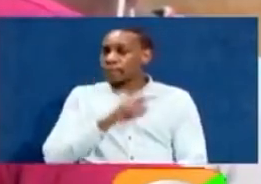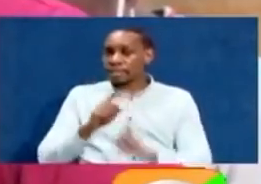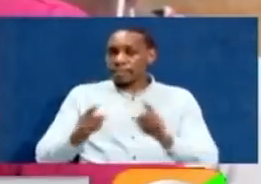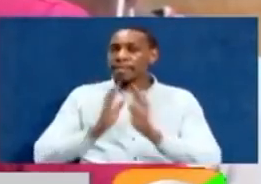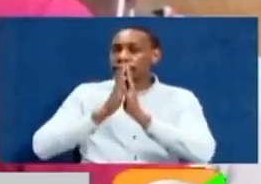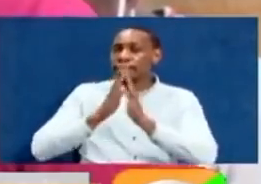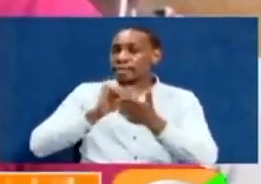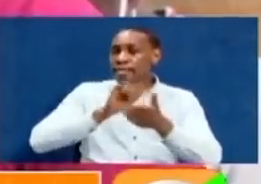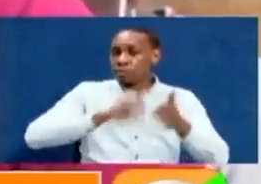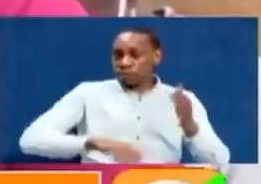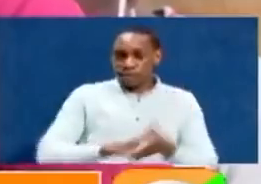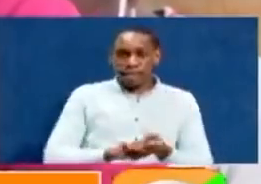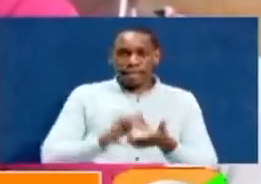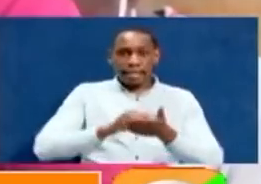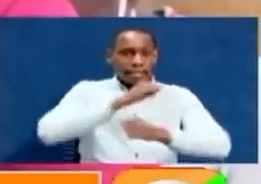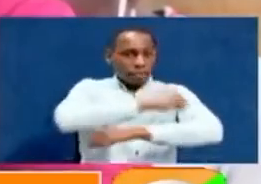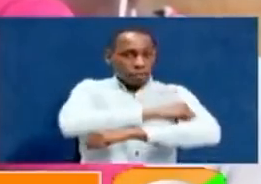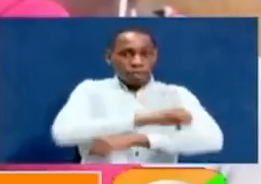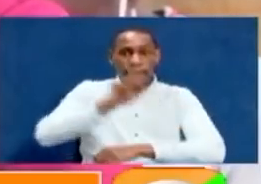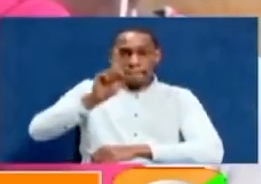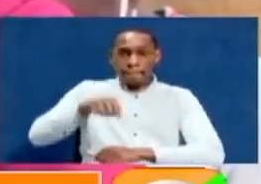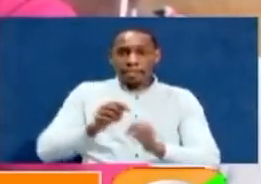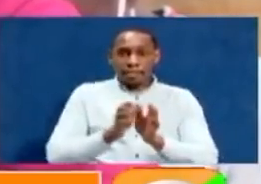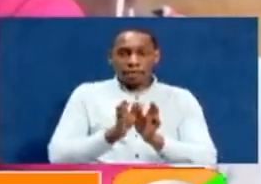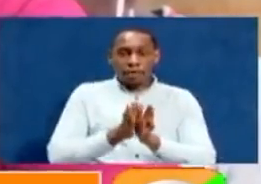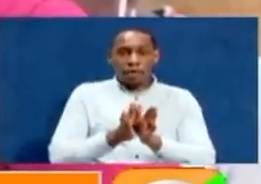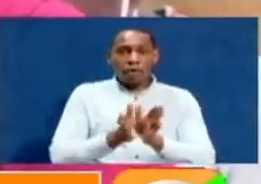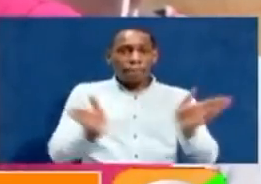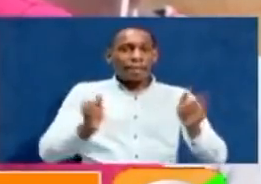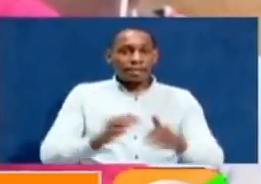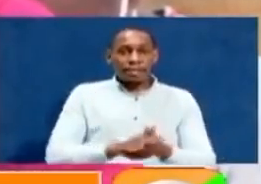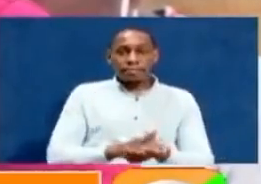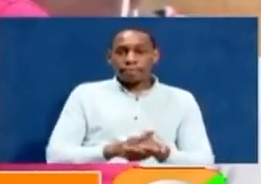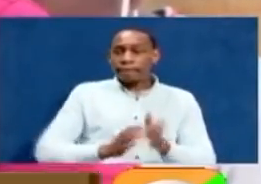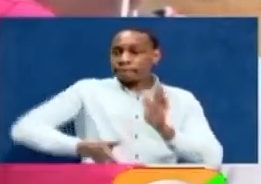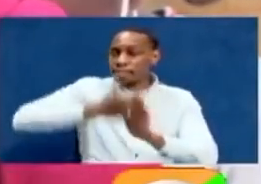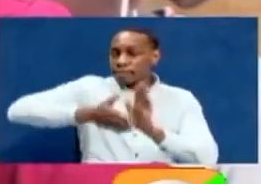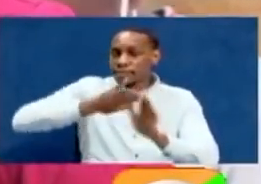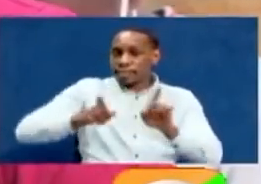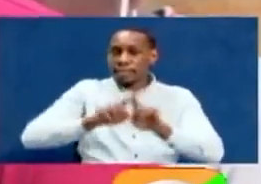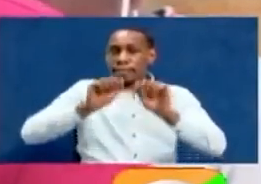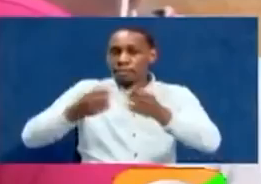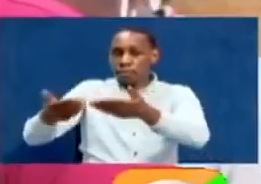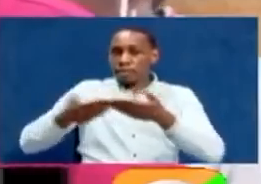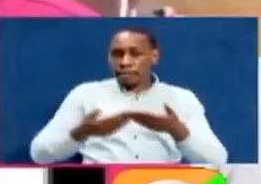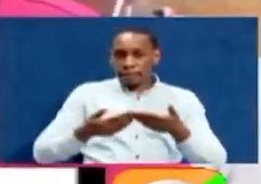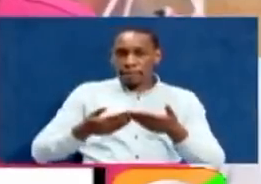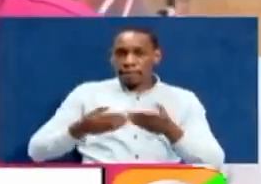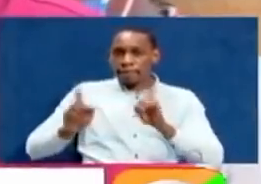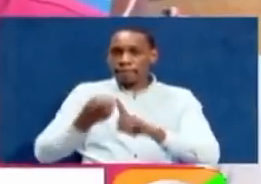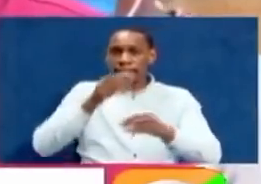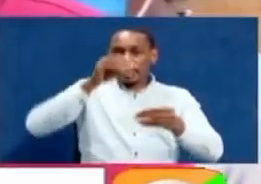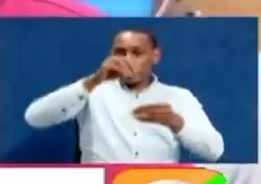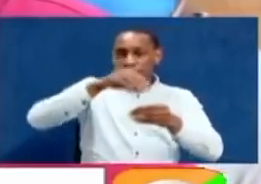are praying that, you know what, because the schools are supposed to be quick, at least we'll speed up, na uweze kutupatia some initial